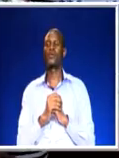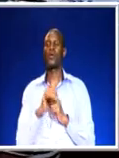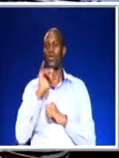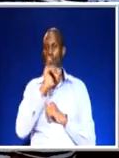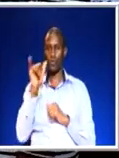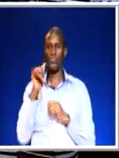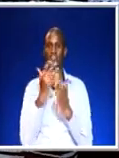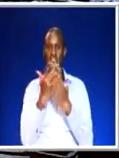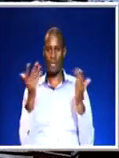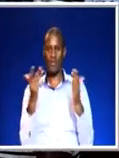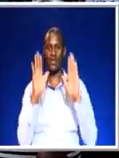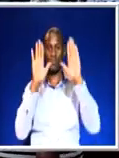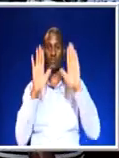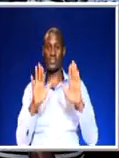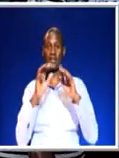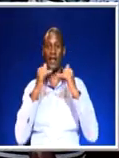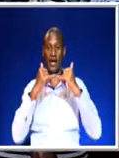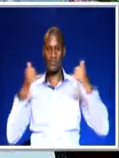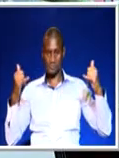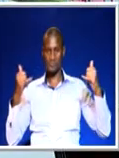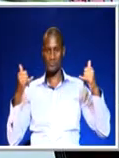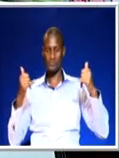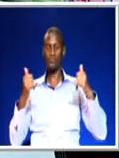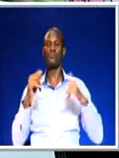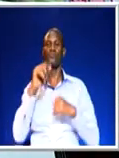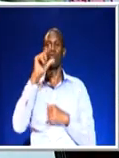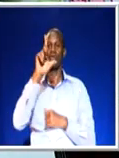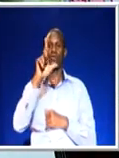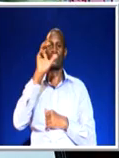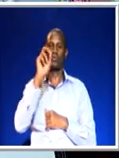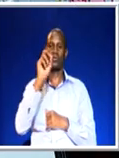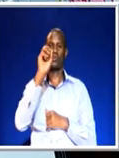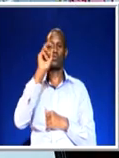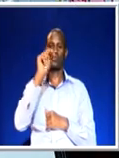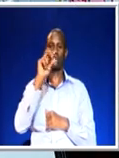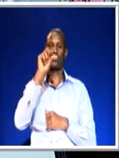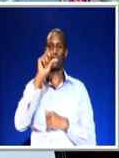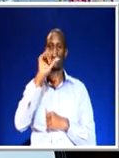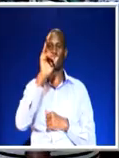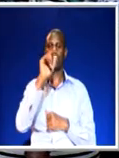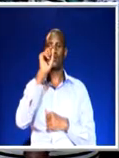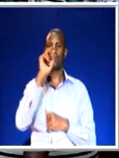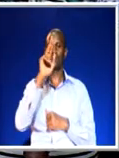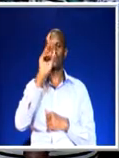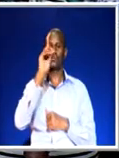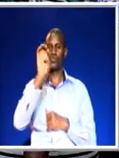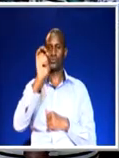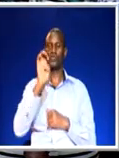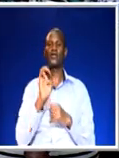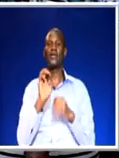Those are some important lines of longitudes. The International